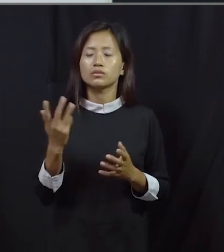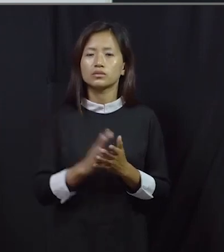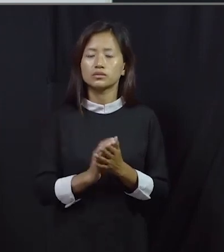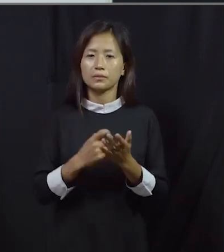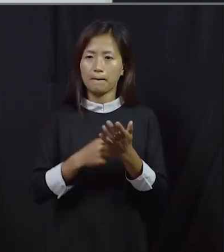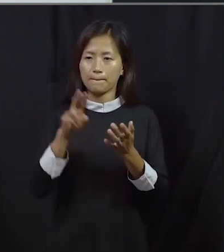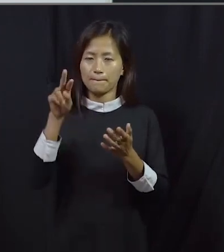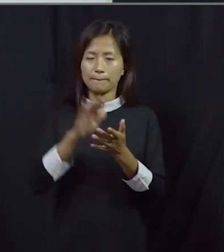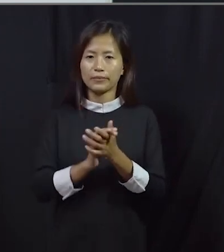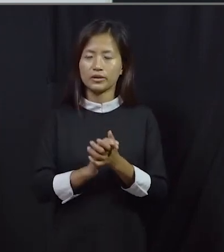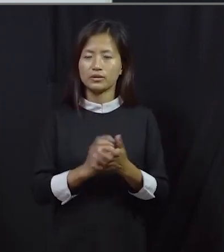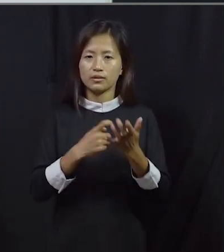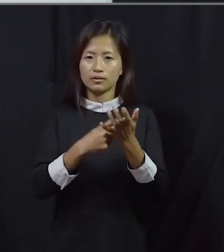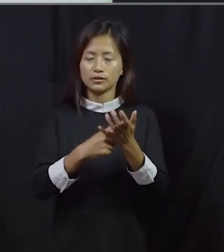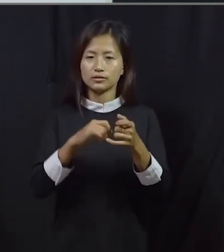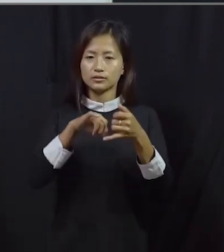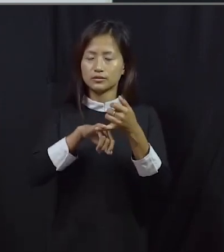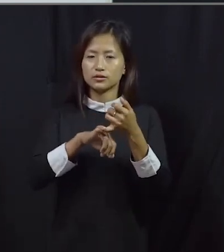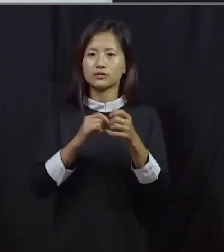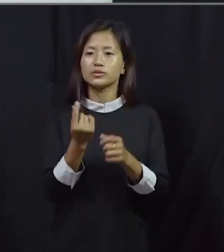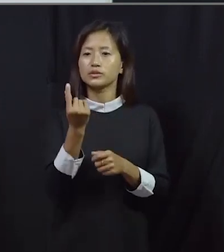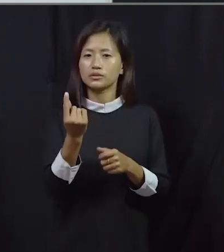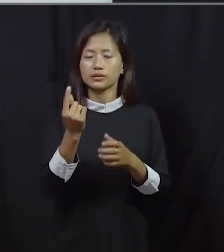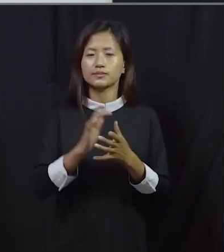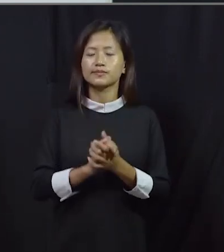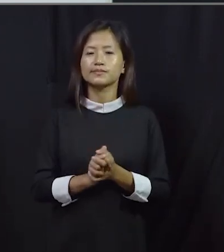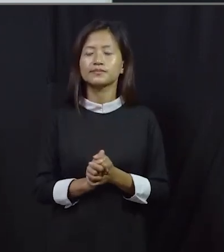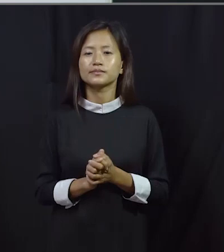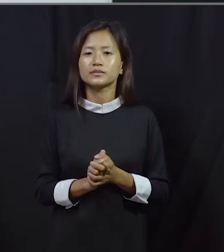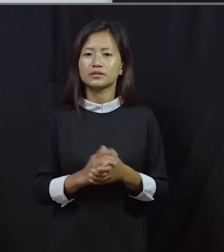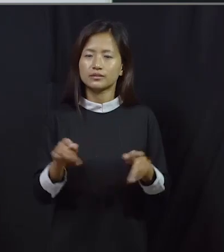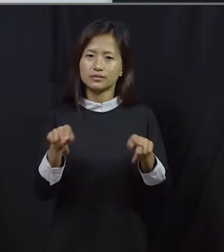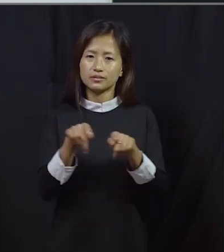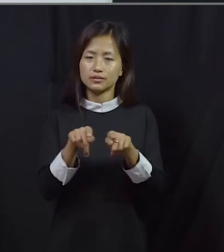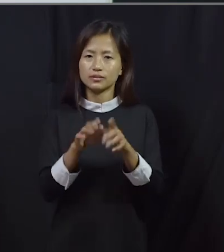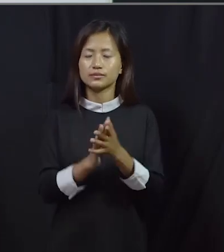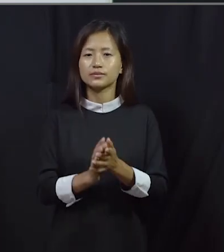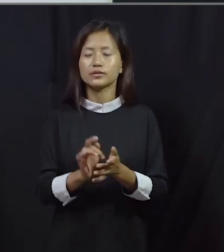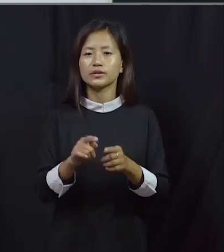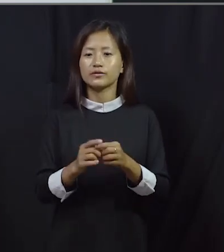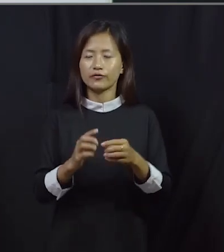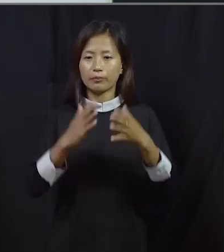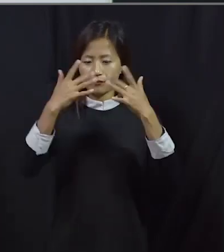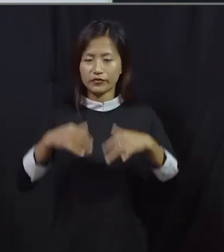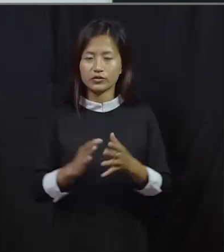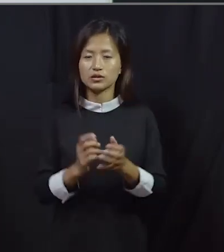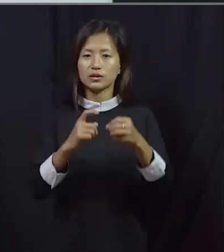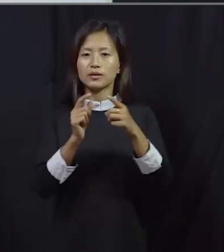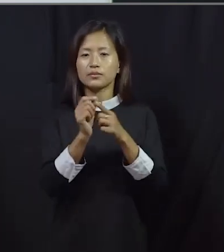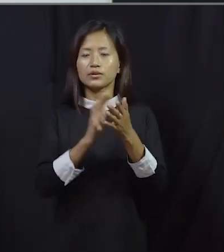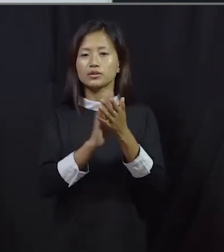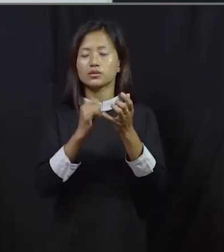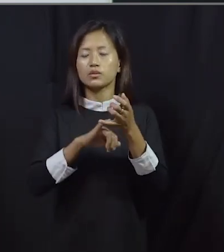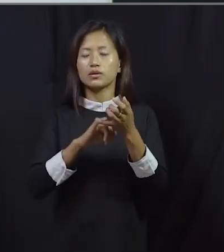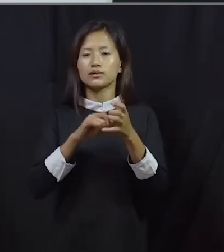rational system of unit, right? What is the meaning of rational? Means for the same kind of physical quantity. What? For the same kind of